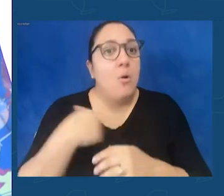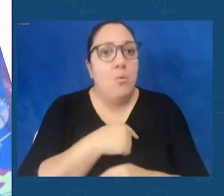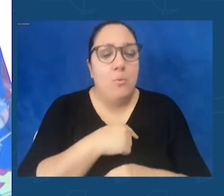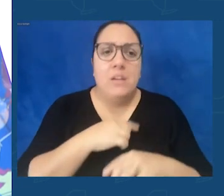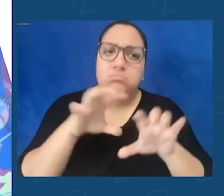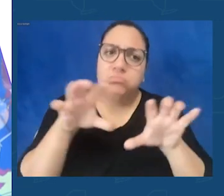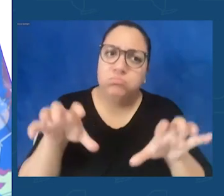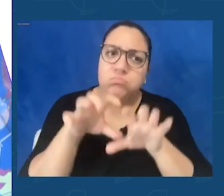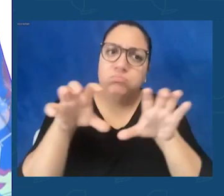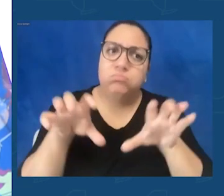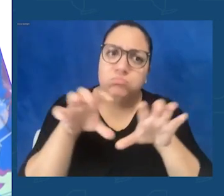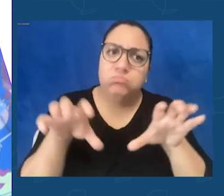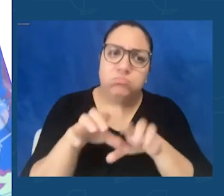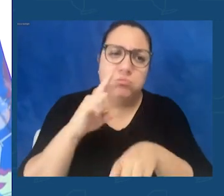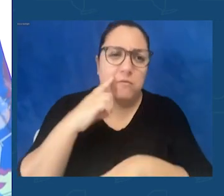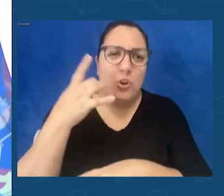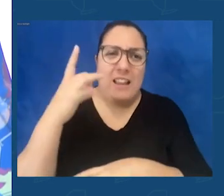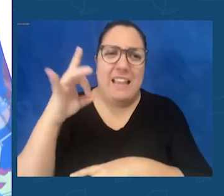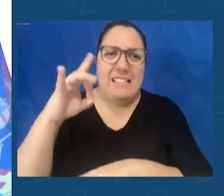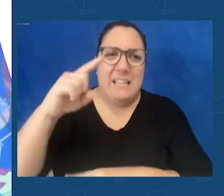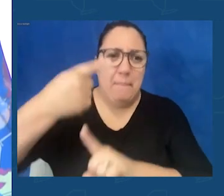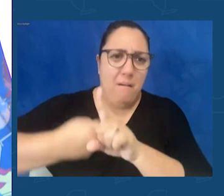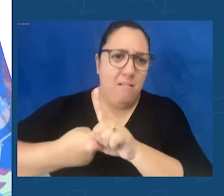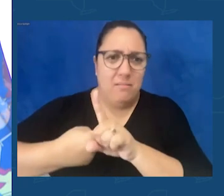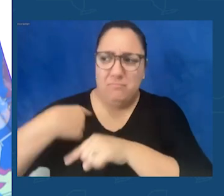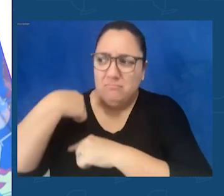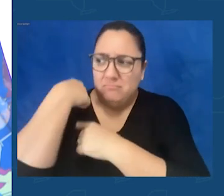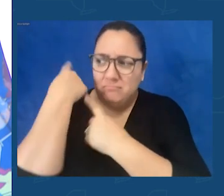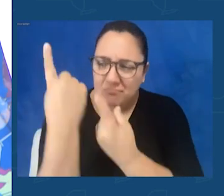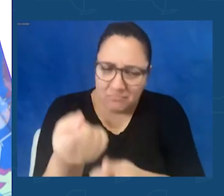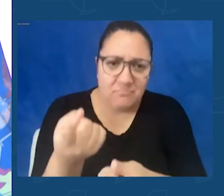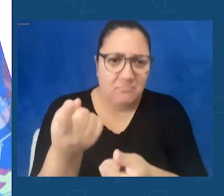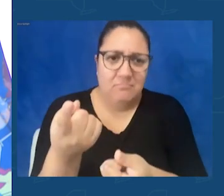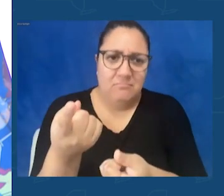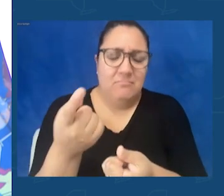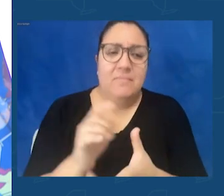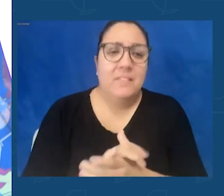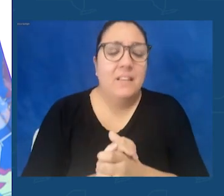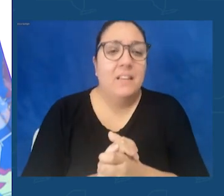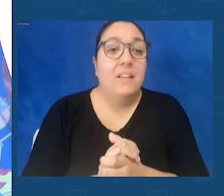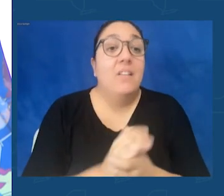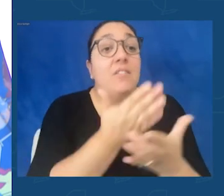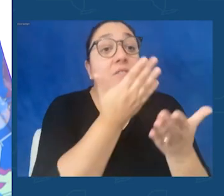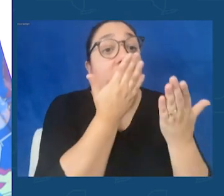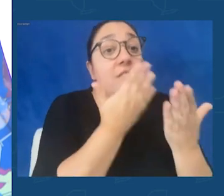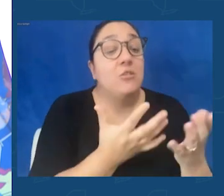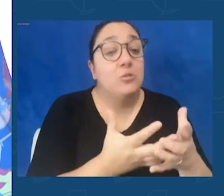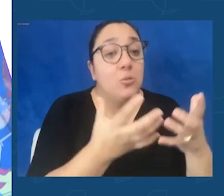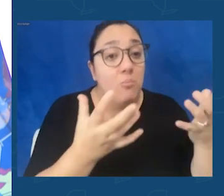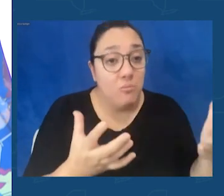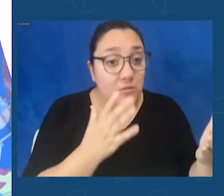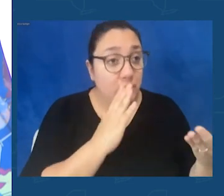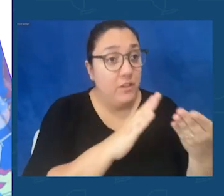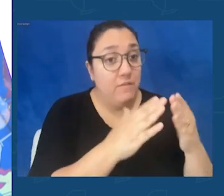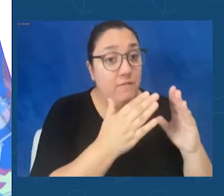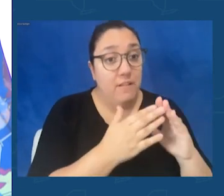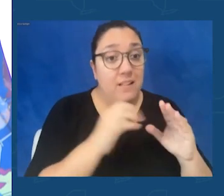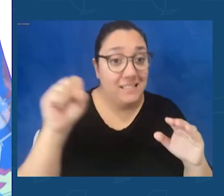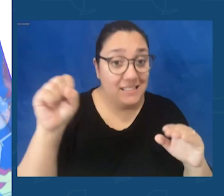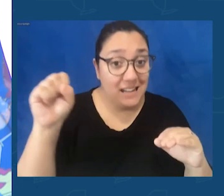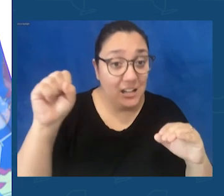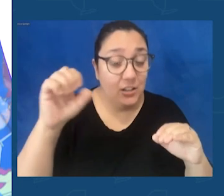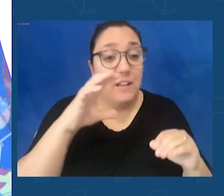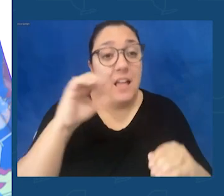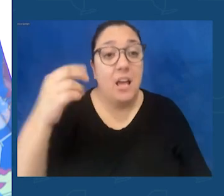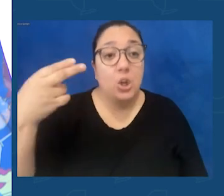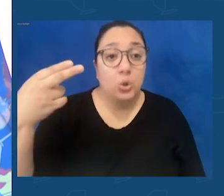work has truly paid off for our community and region. We want to extend a heartfelt congratulations to the villages of Schuylerville and Hoosick Falls for their